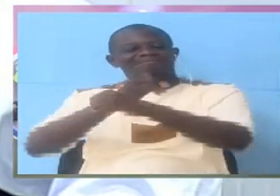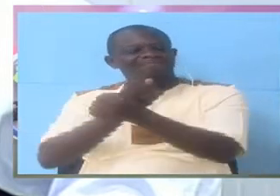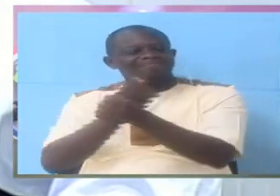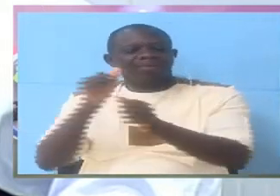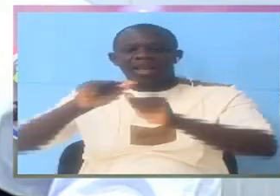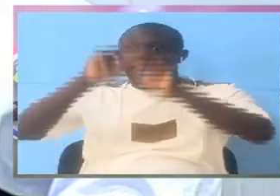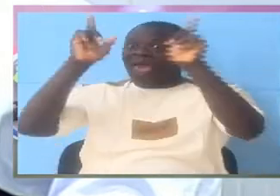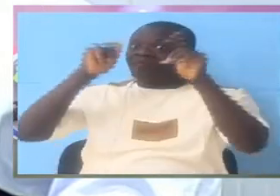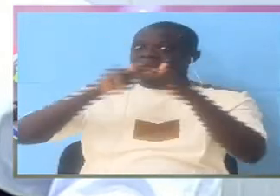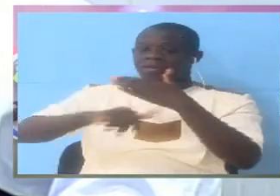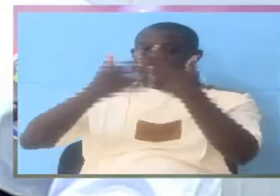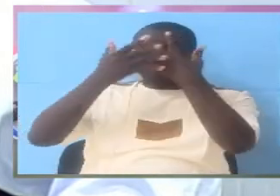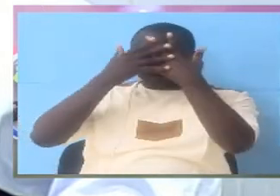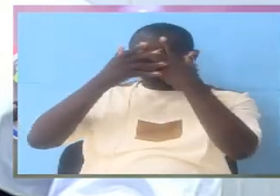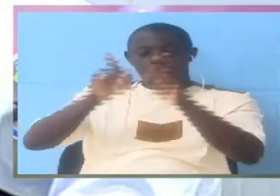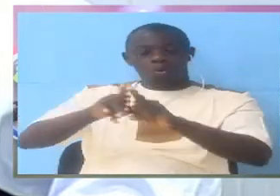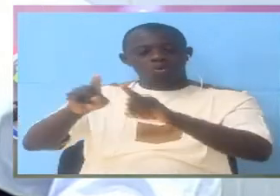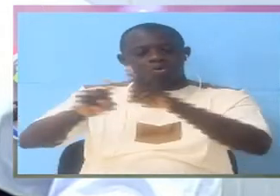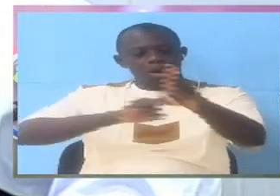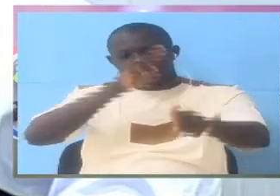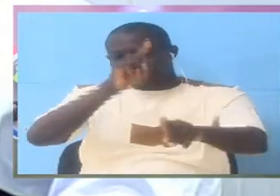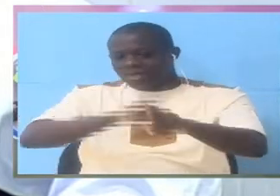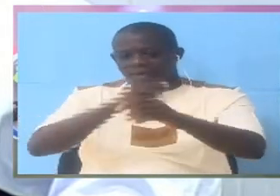of imprisonment. You did